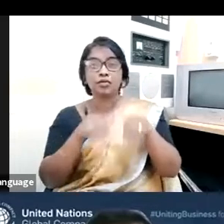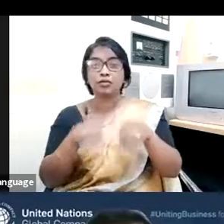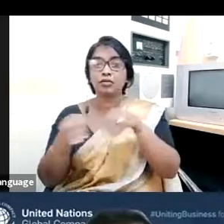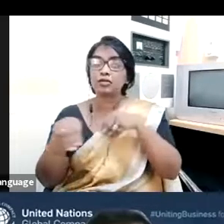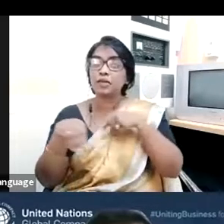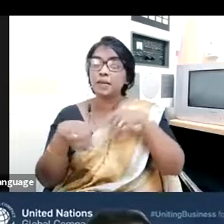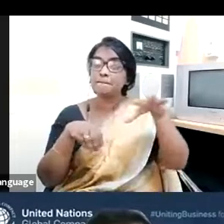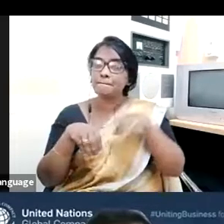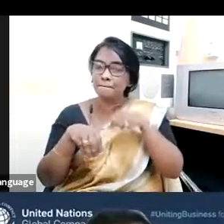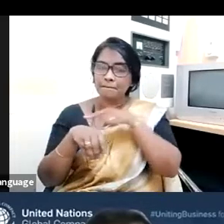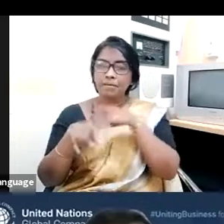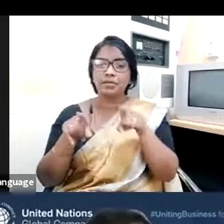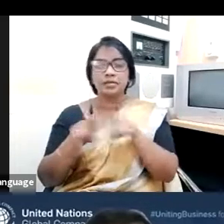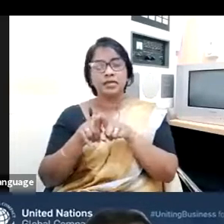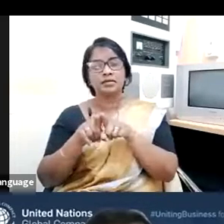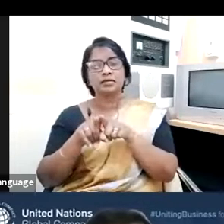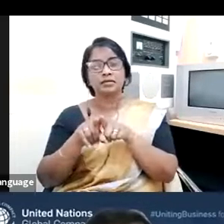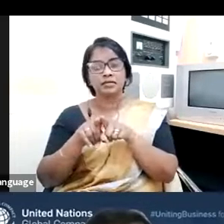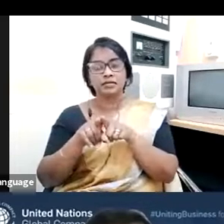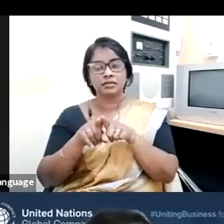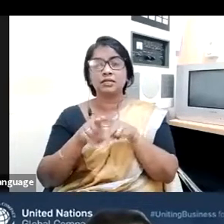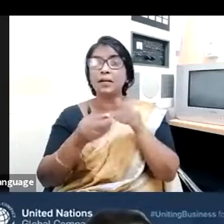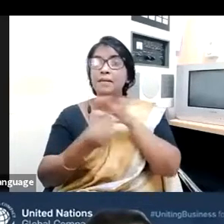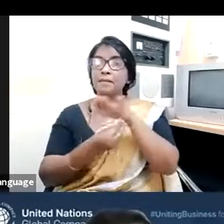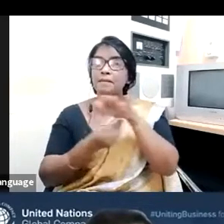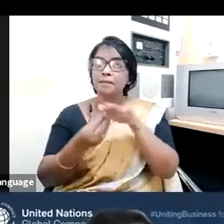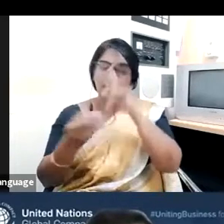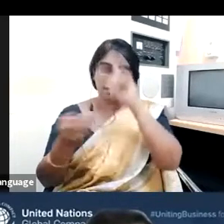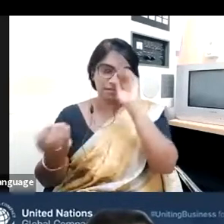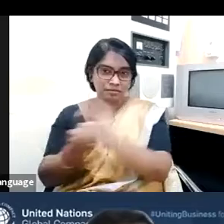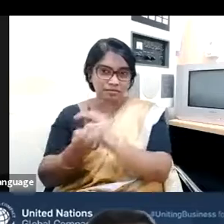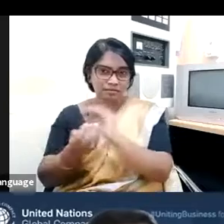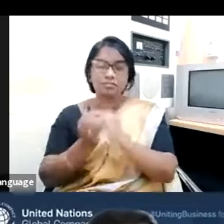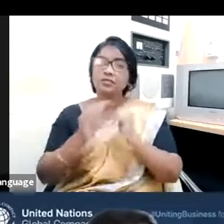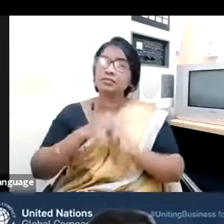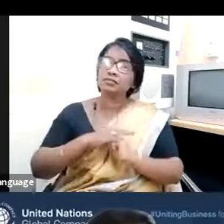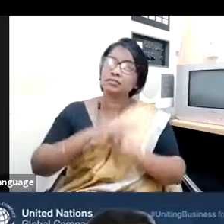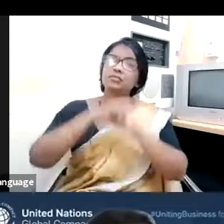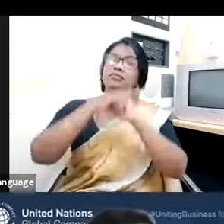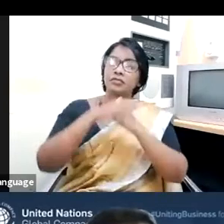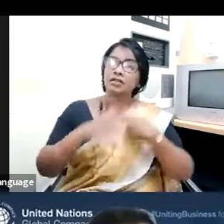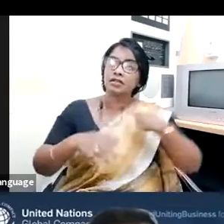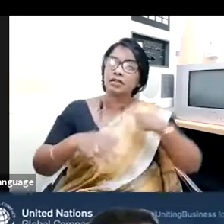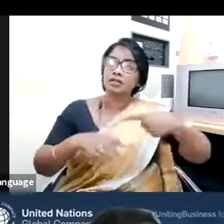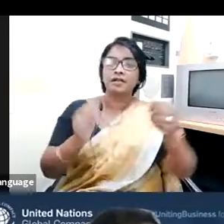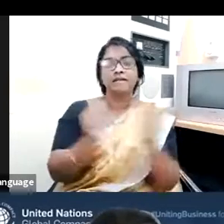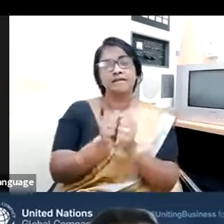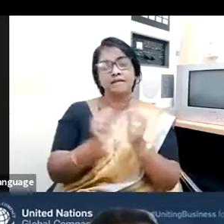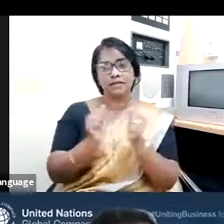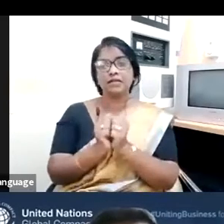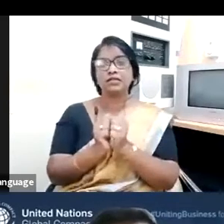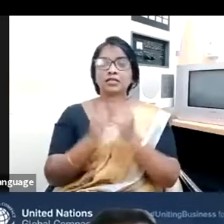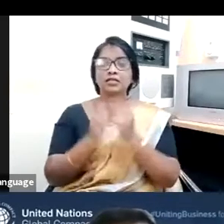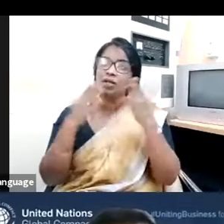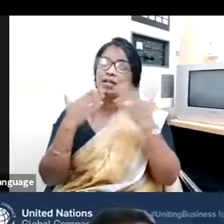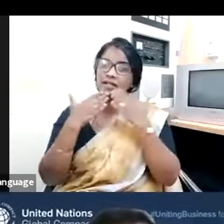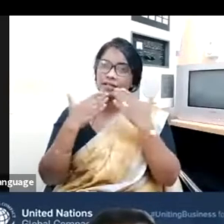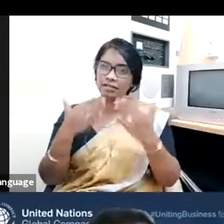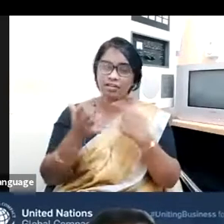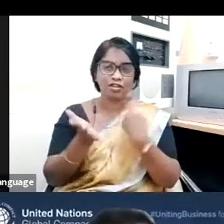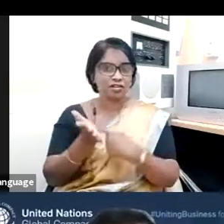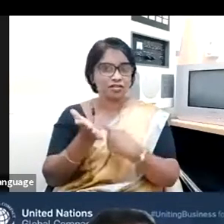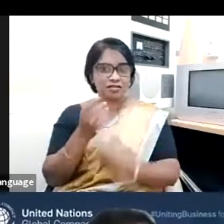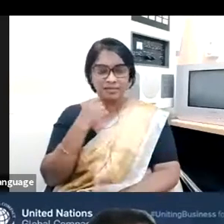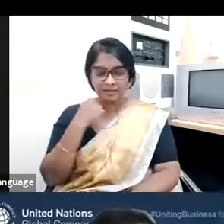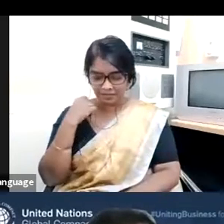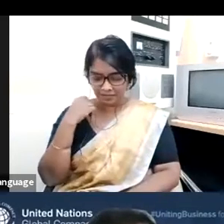is part of our day-to-day work. Excellent. Thanks, Roshan. I just want to make one quick comment before we